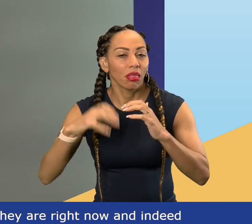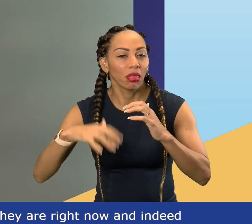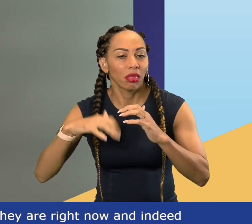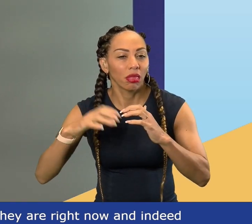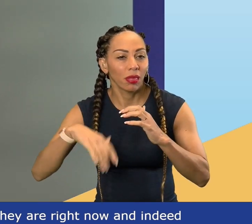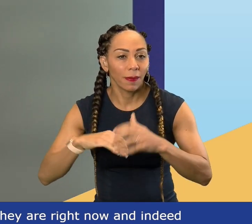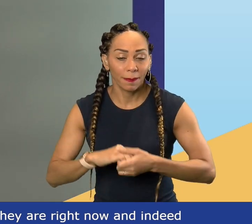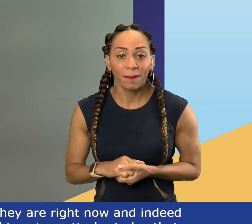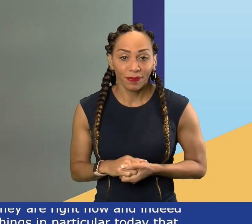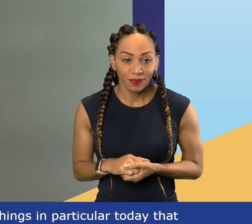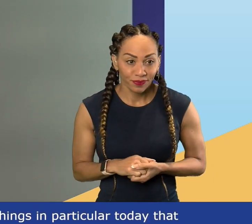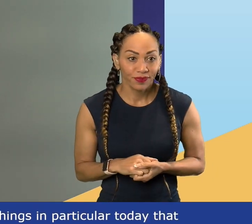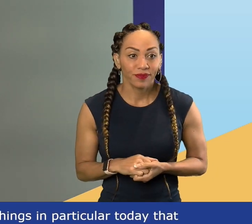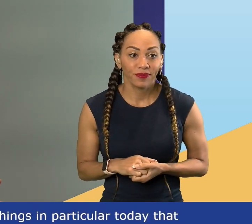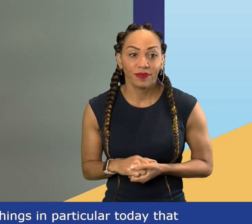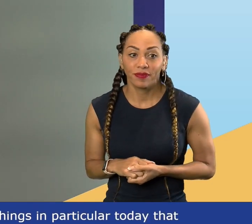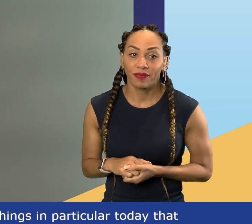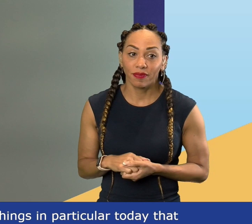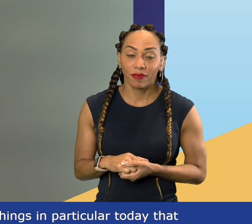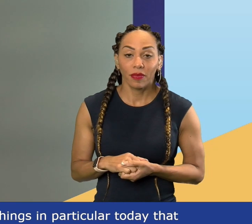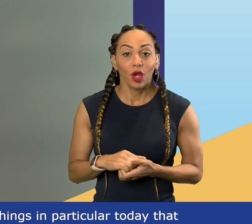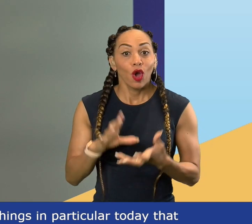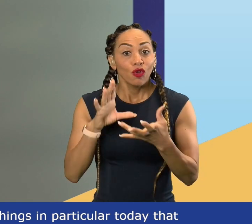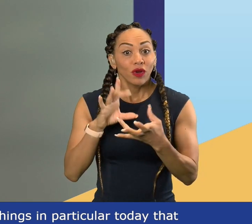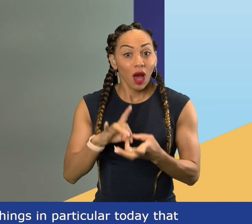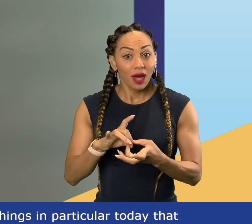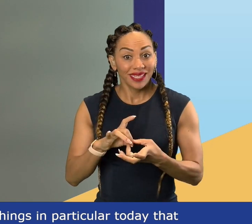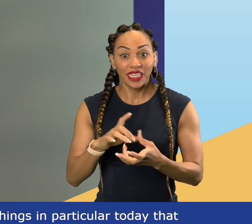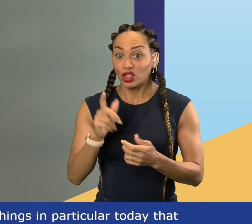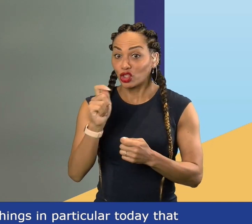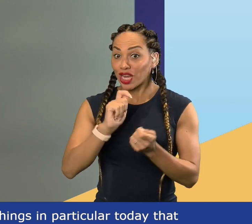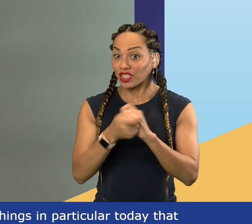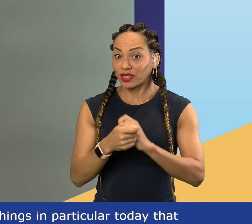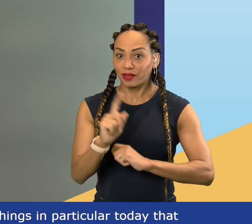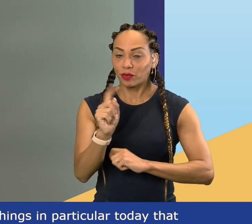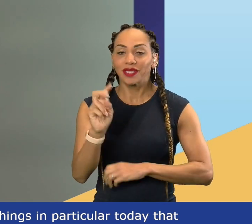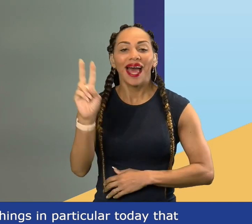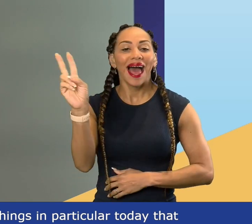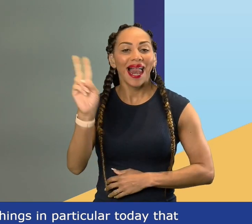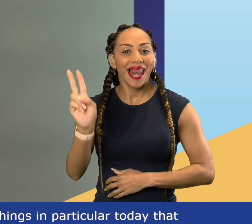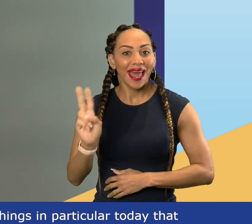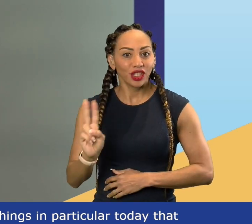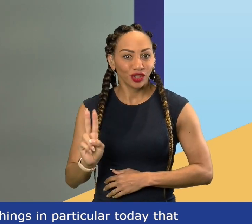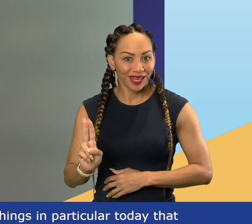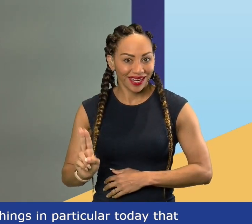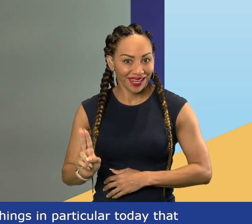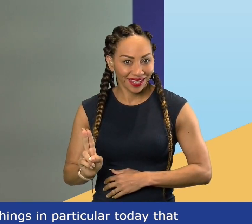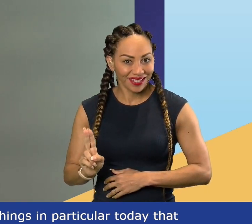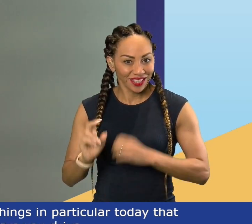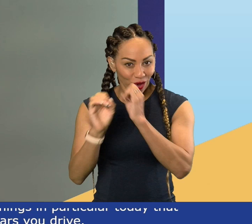cars that you drive. And starting with electrification. Now, every car on sale today, or almost every car,